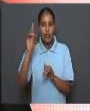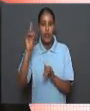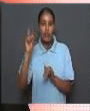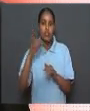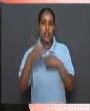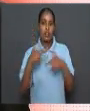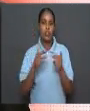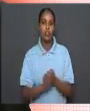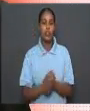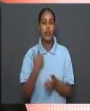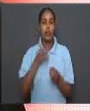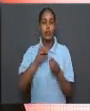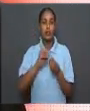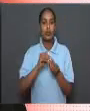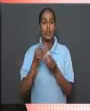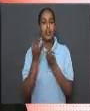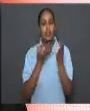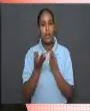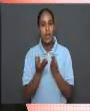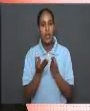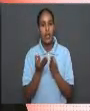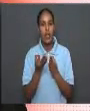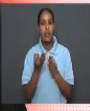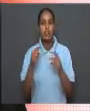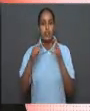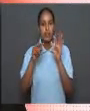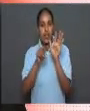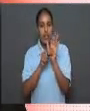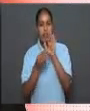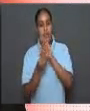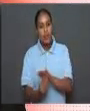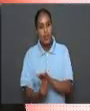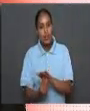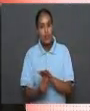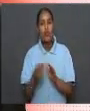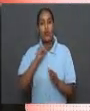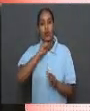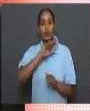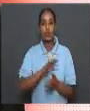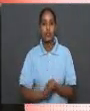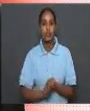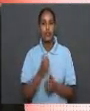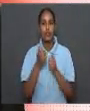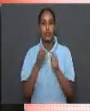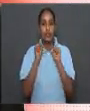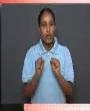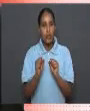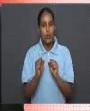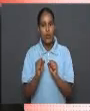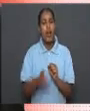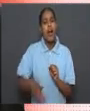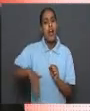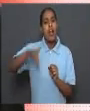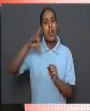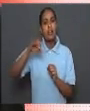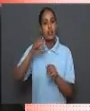redox reactions. We also explained the negative effects of corrosion, which can